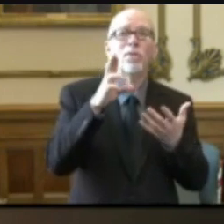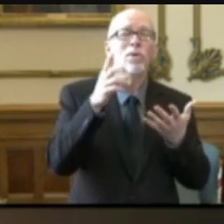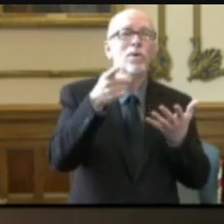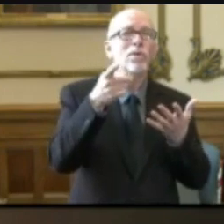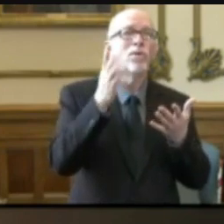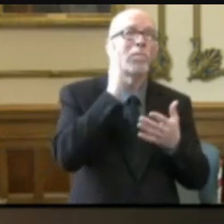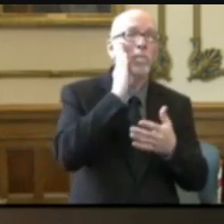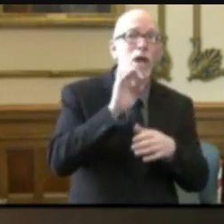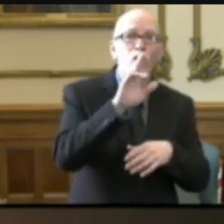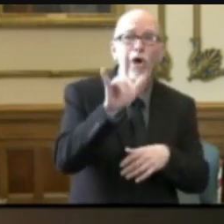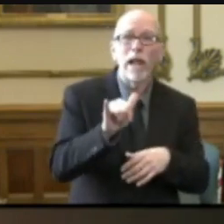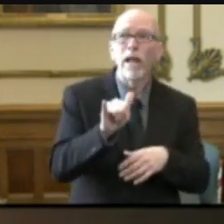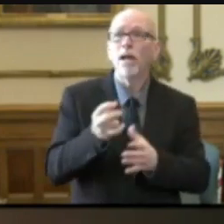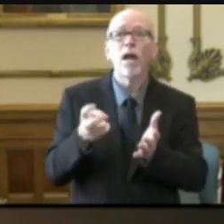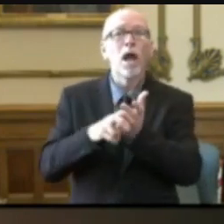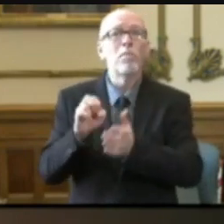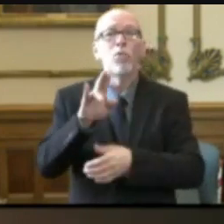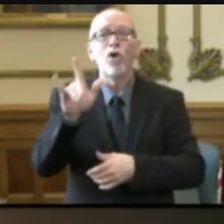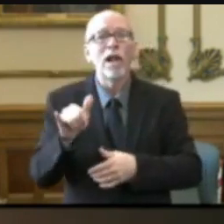early, wake up early.